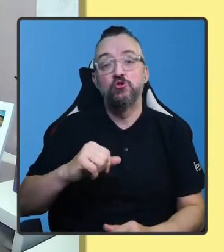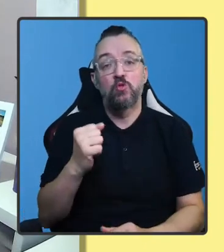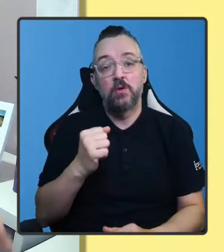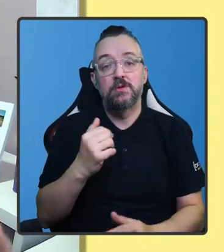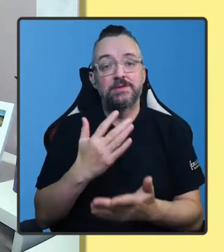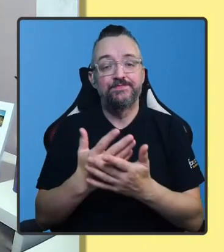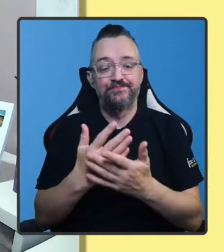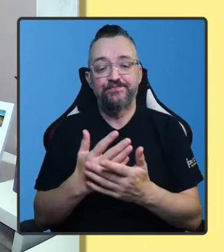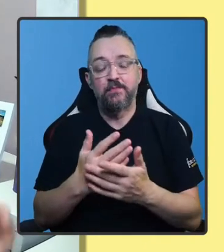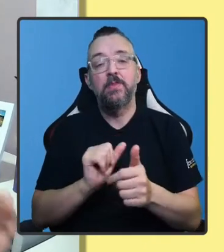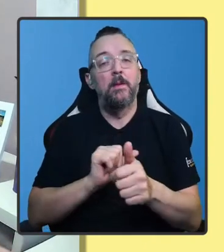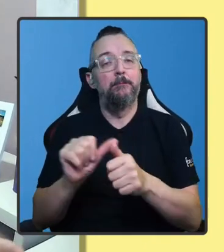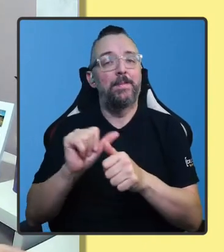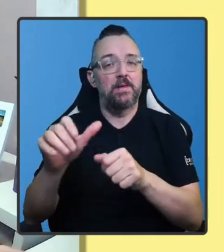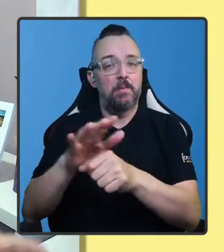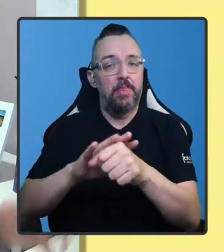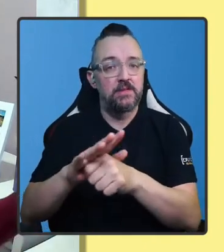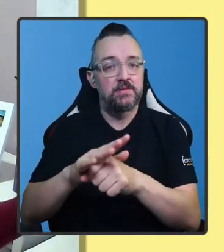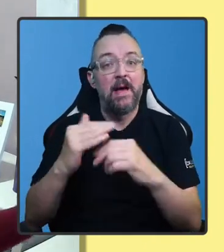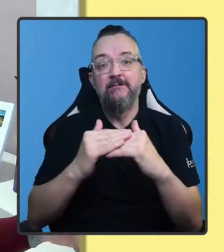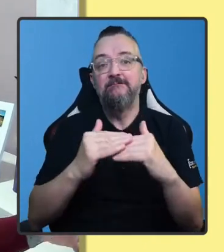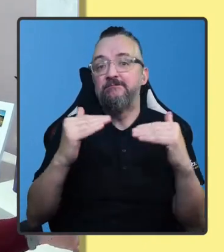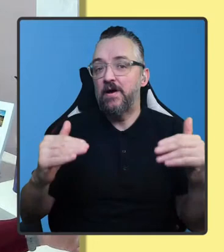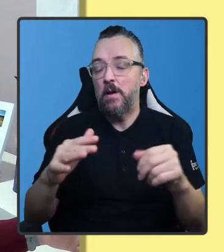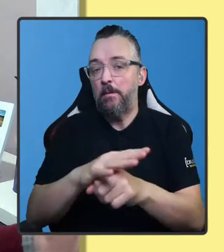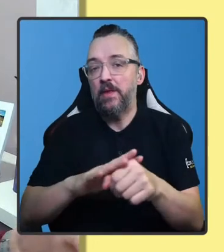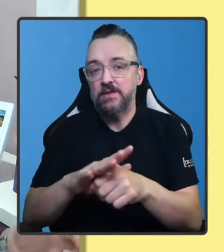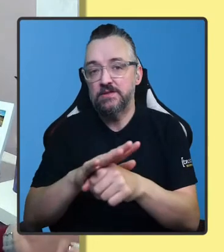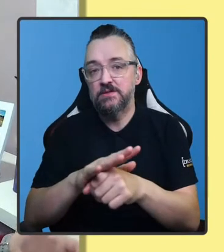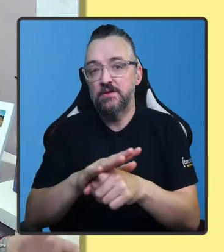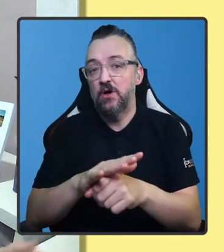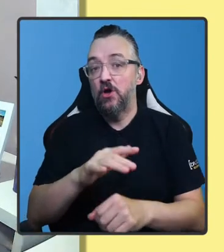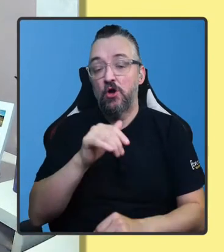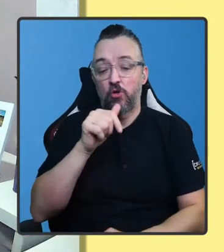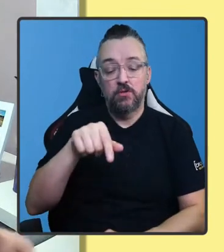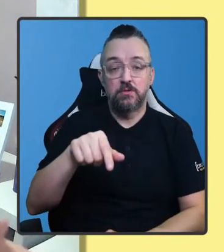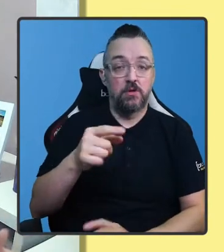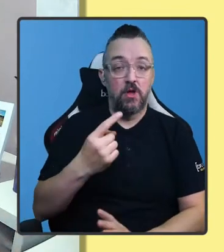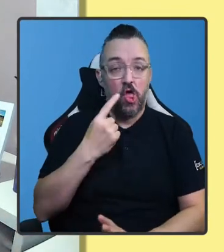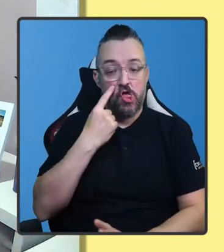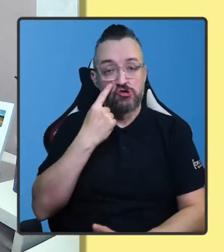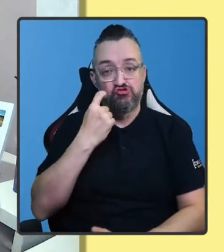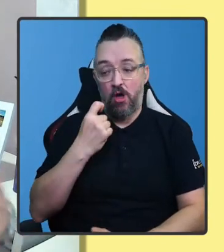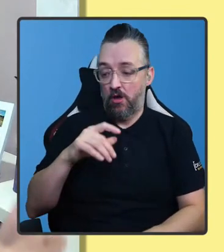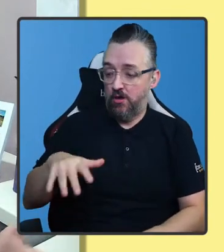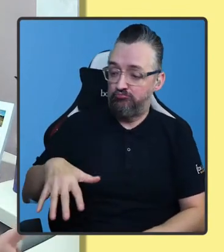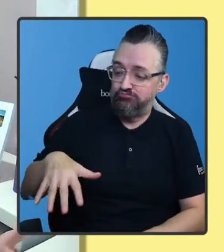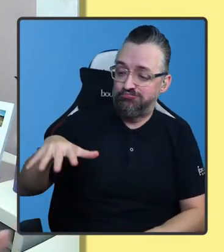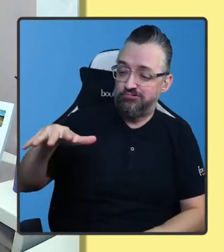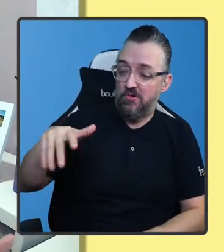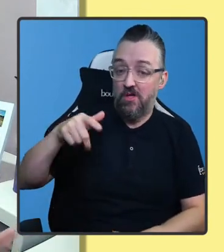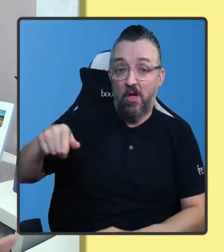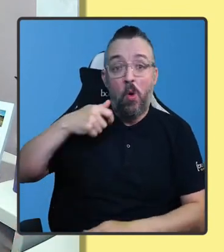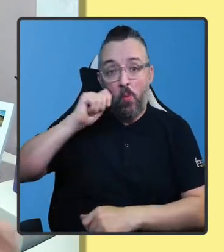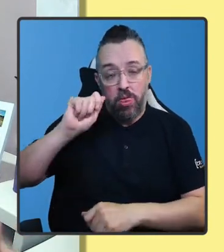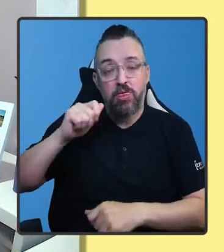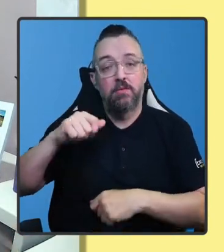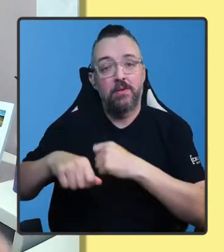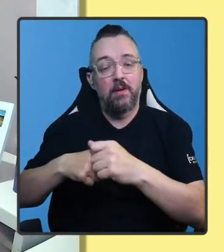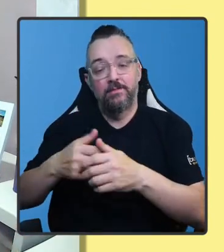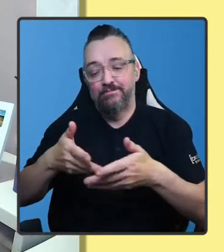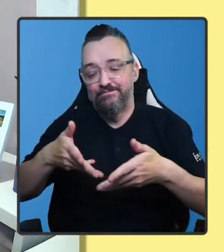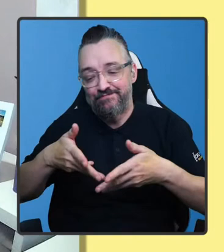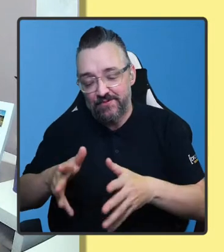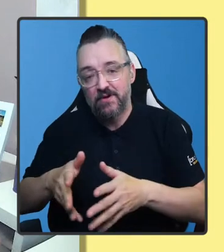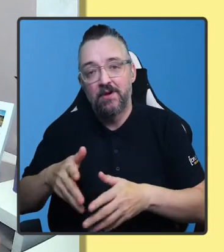that Scotland is a fairer place, not just for those younger women who are coming through, who are going to be having children, who are going to be raising families